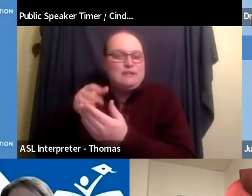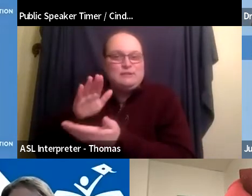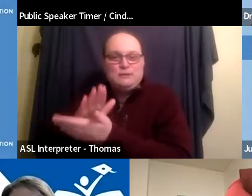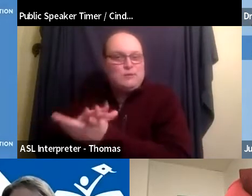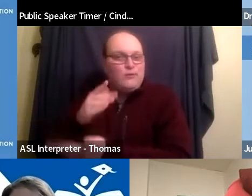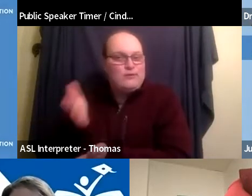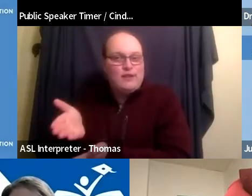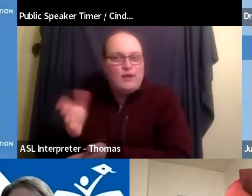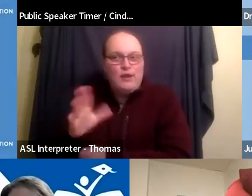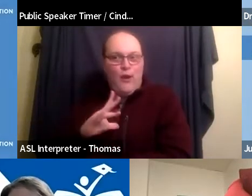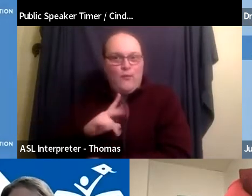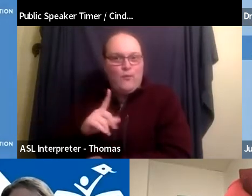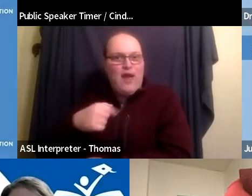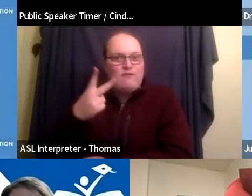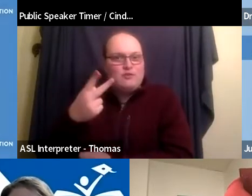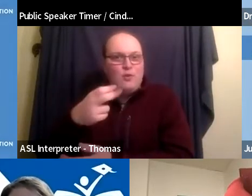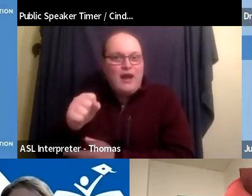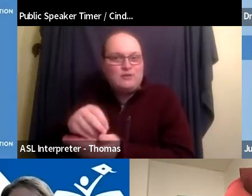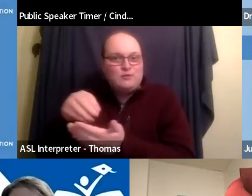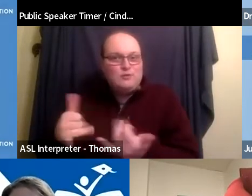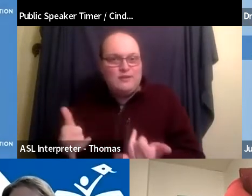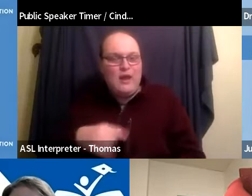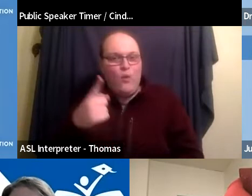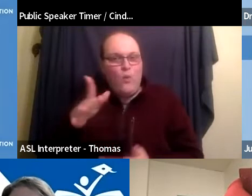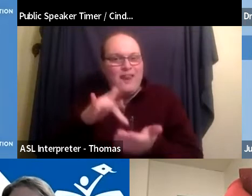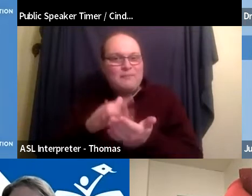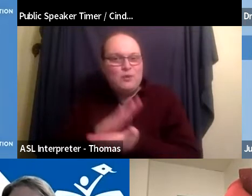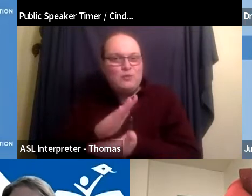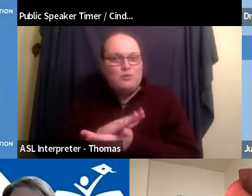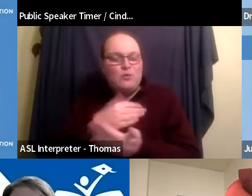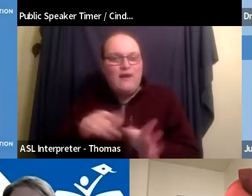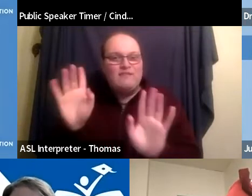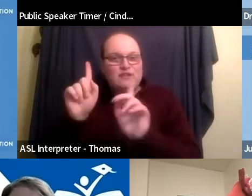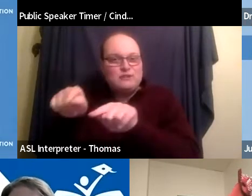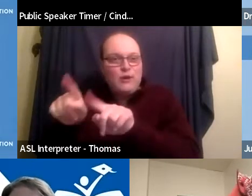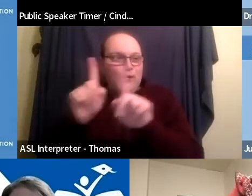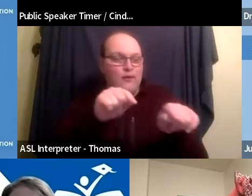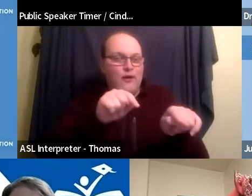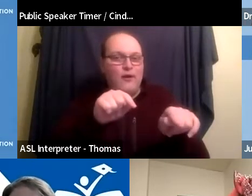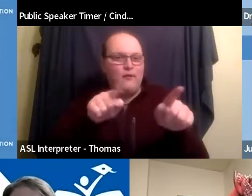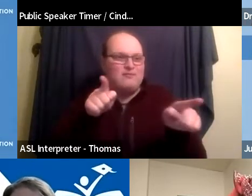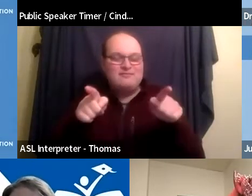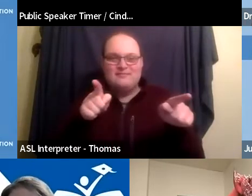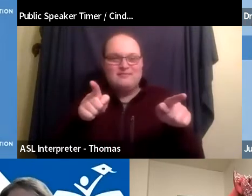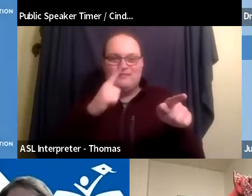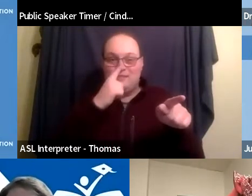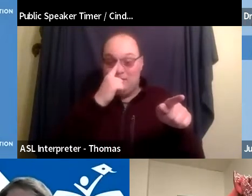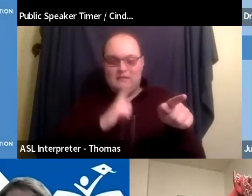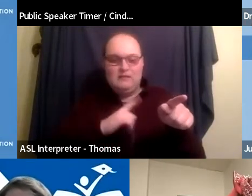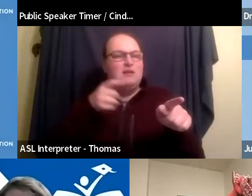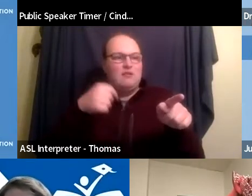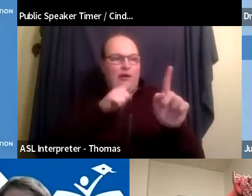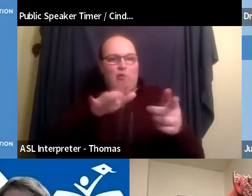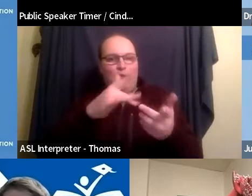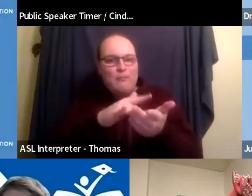have two high schoolers and one middle schooler, and I've been in their school. When I went to Samuel Ogu, my son was in middle school.